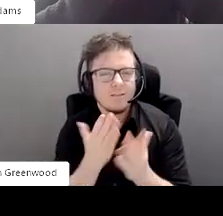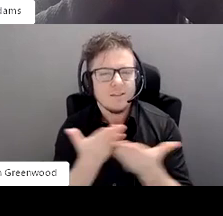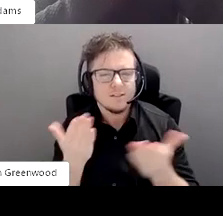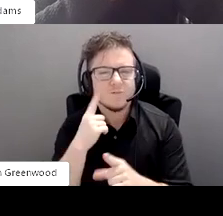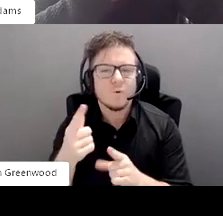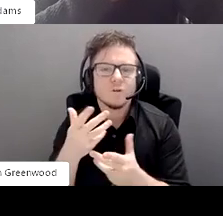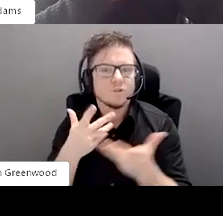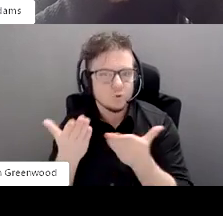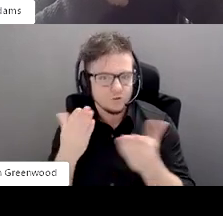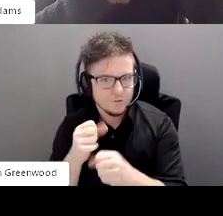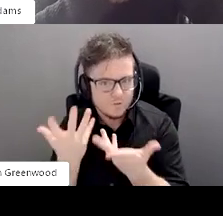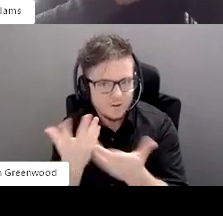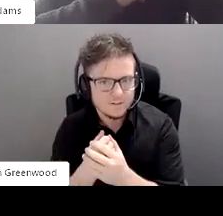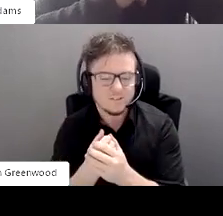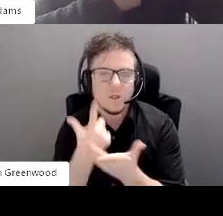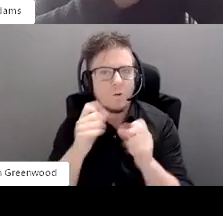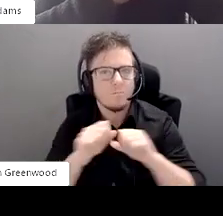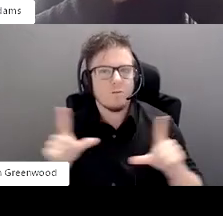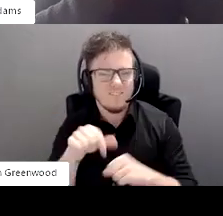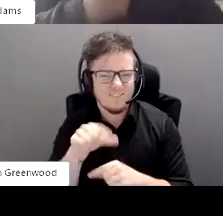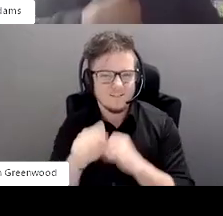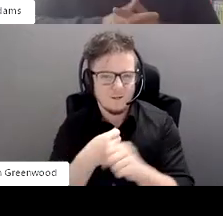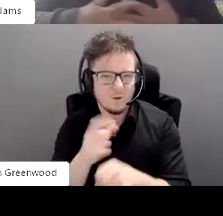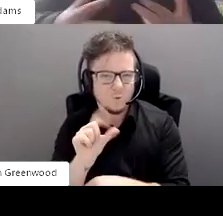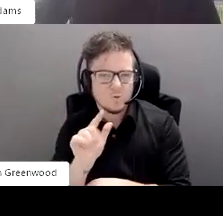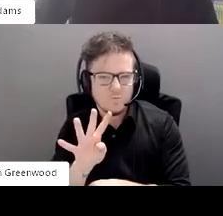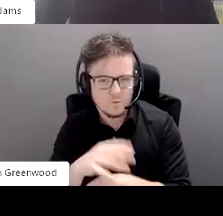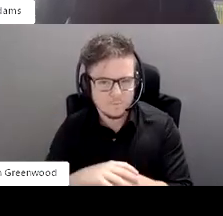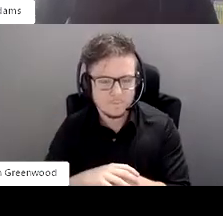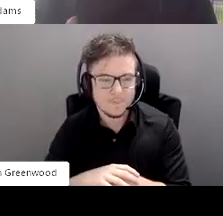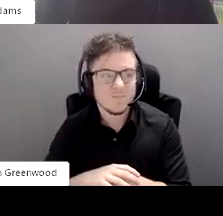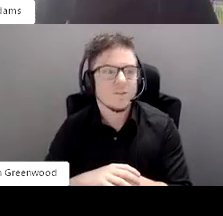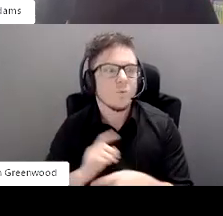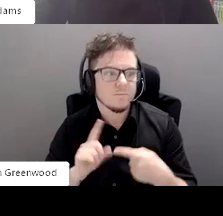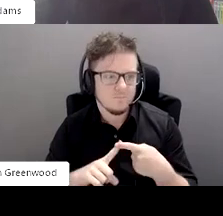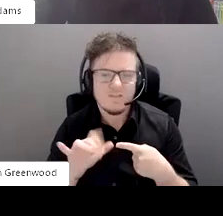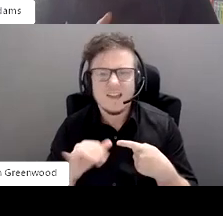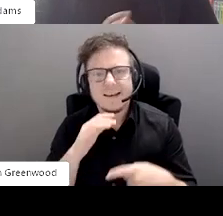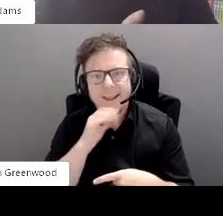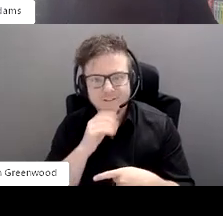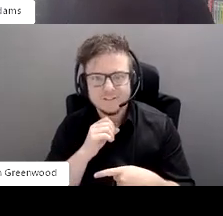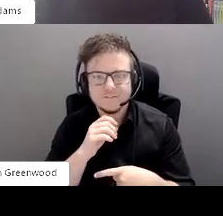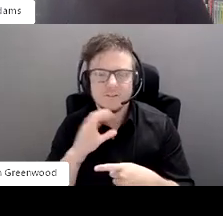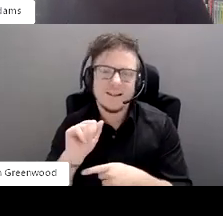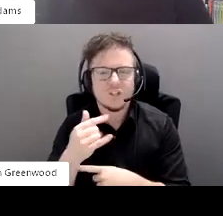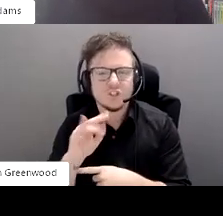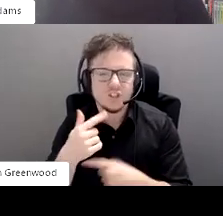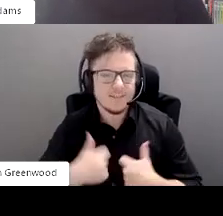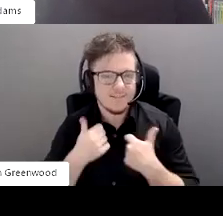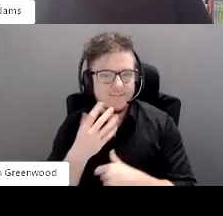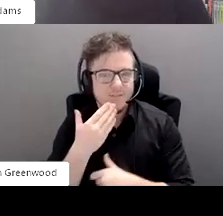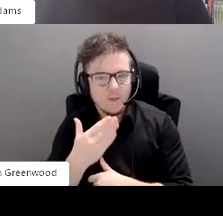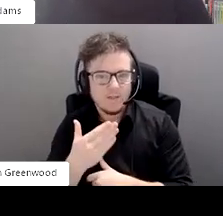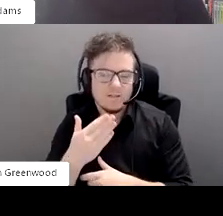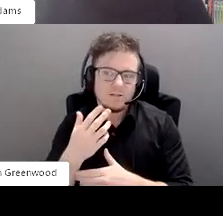providers launching this year. So as I mentioned, we have our Aging and Living Well research report. The findings from that